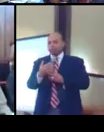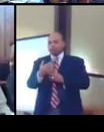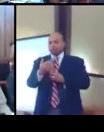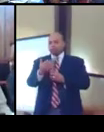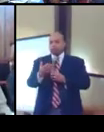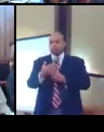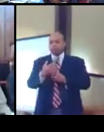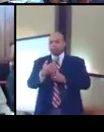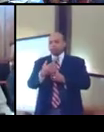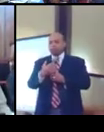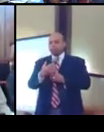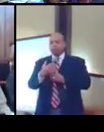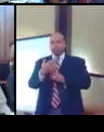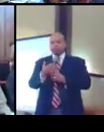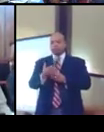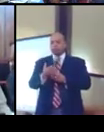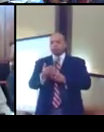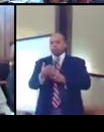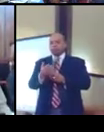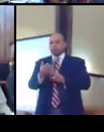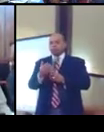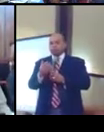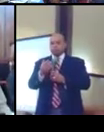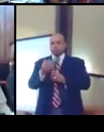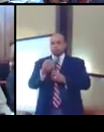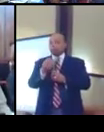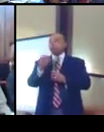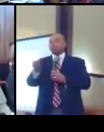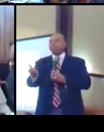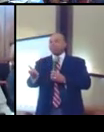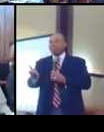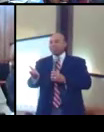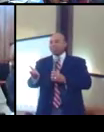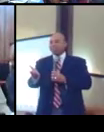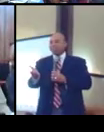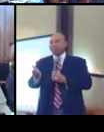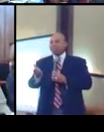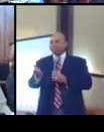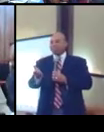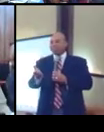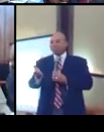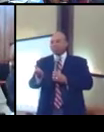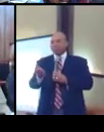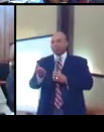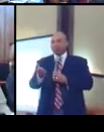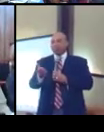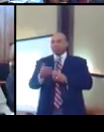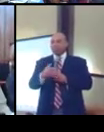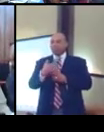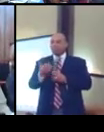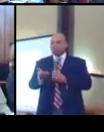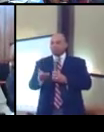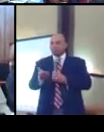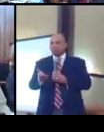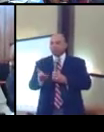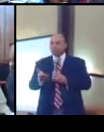meeting with, you know, older people are always busy, they're always, the work got a lot bigger in the last couple of years, so